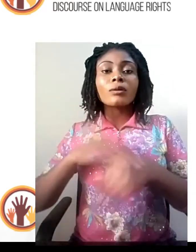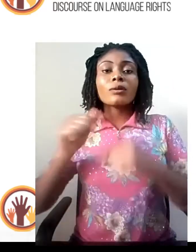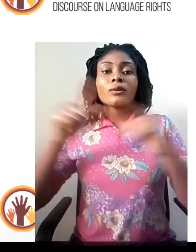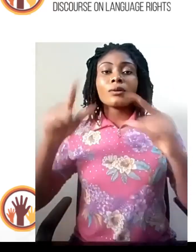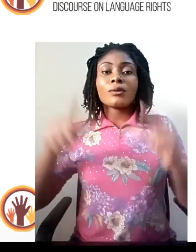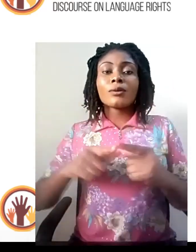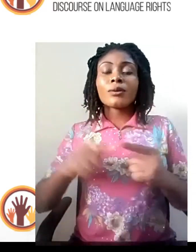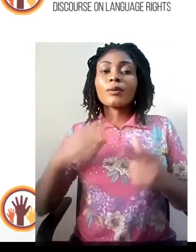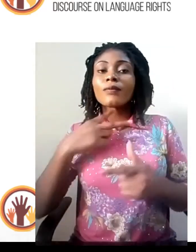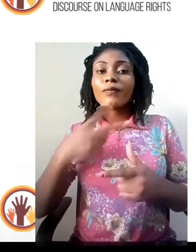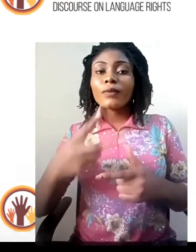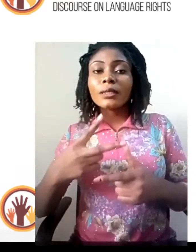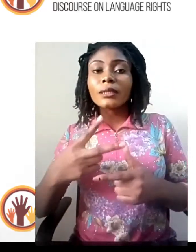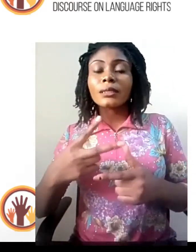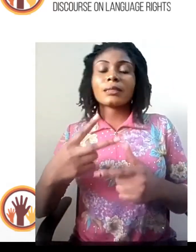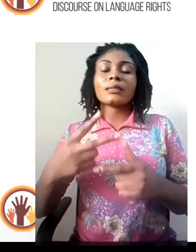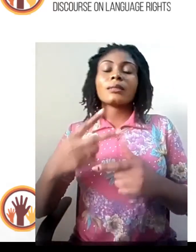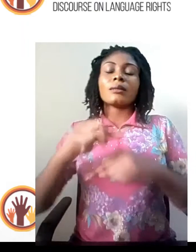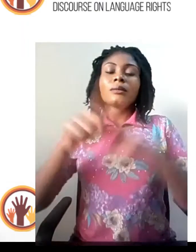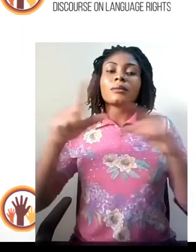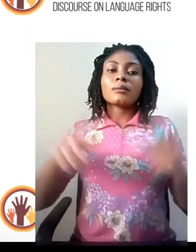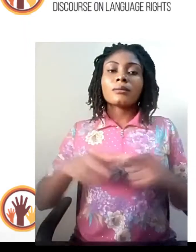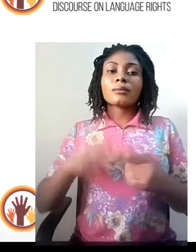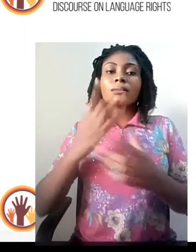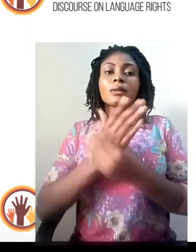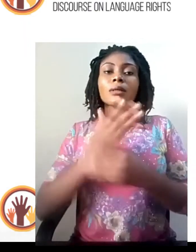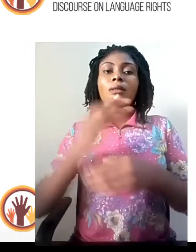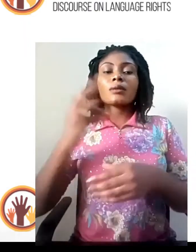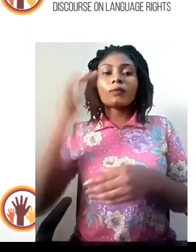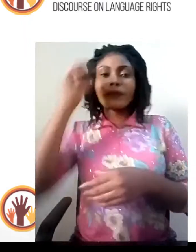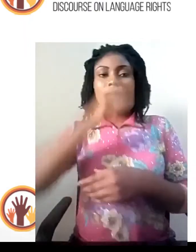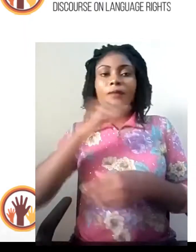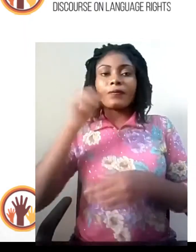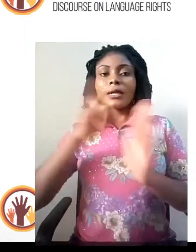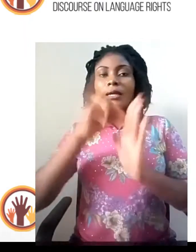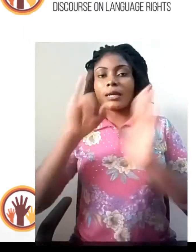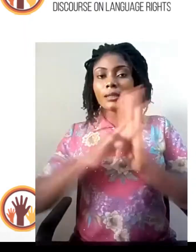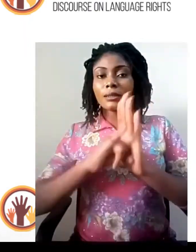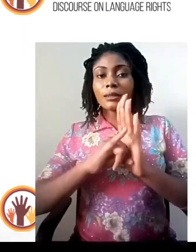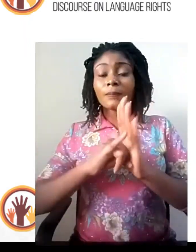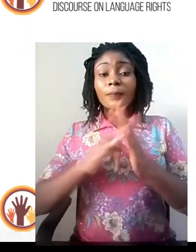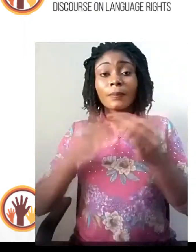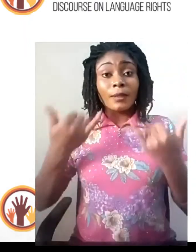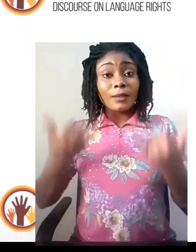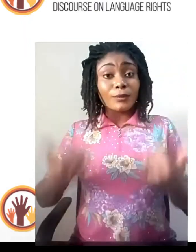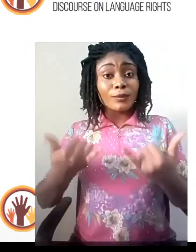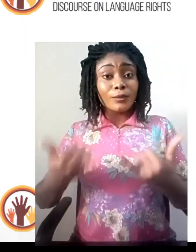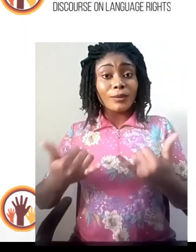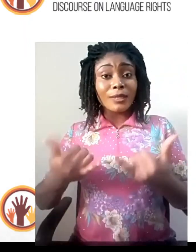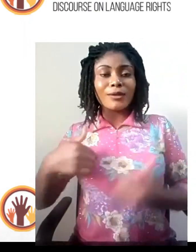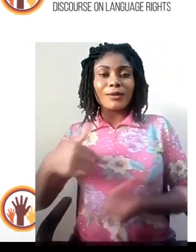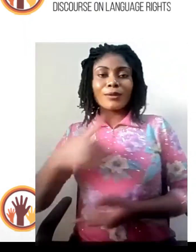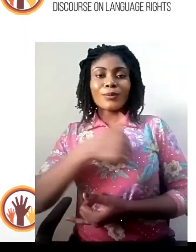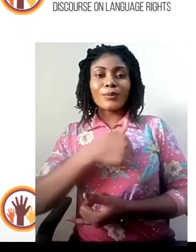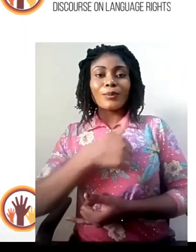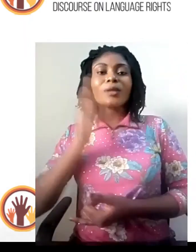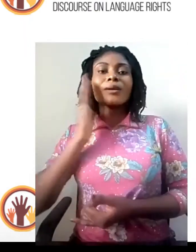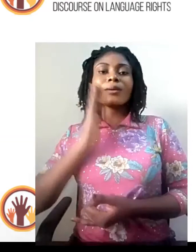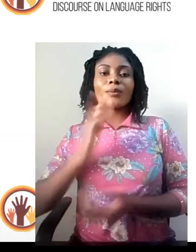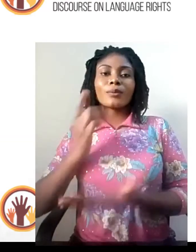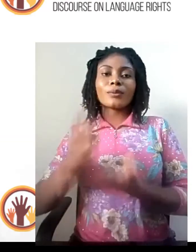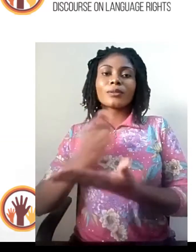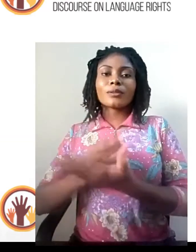African Identity. And so today we will be looking at one of the